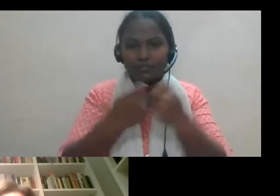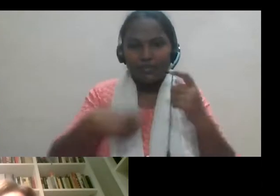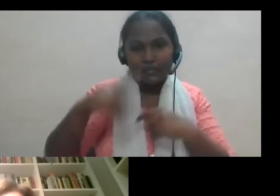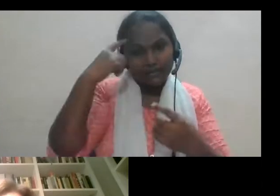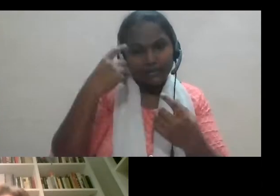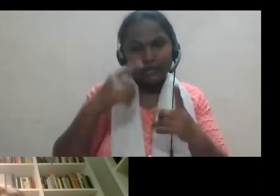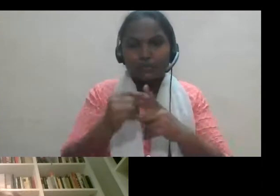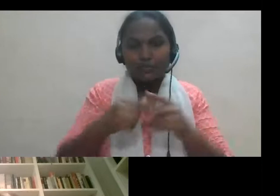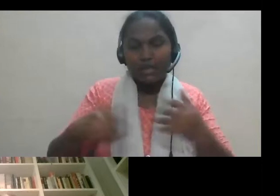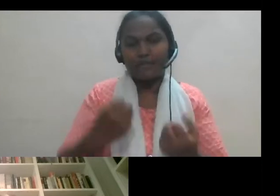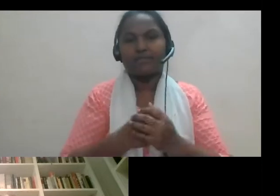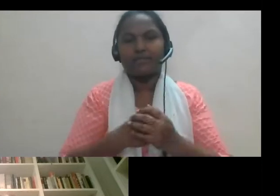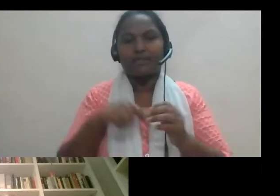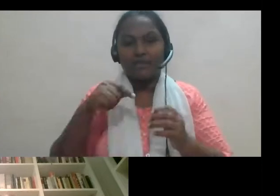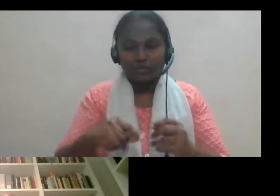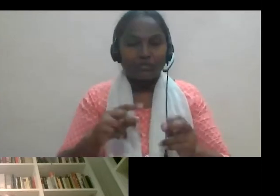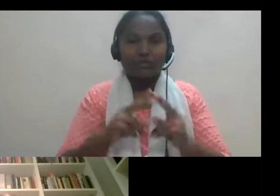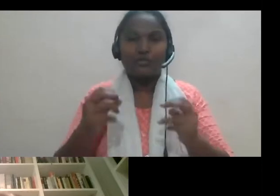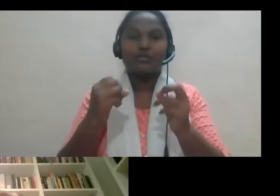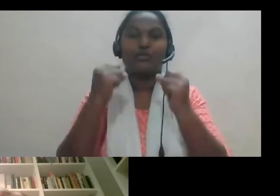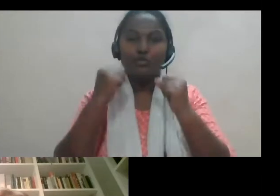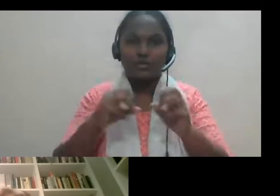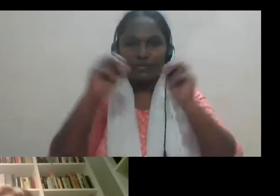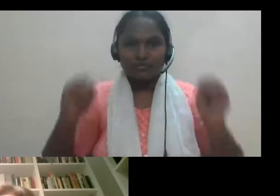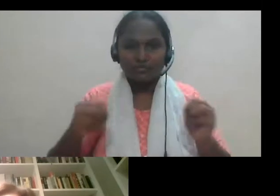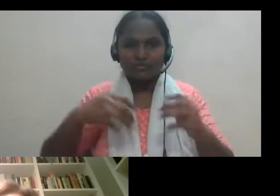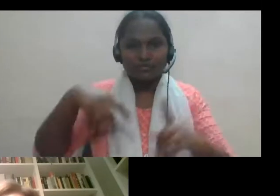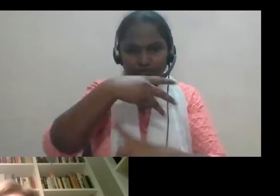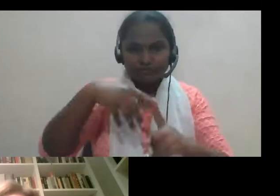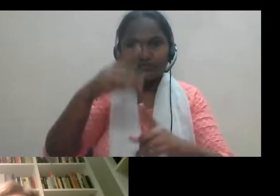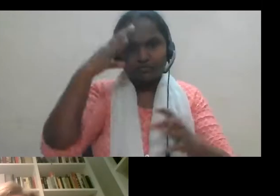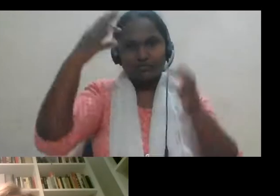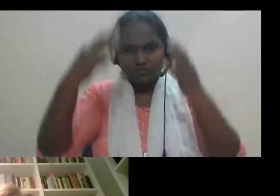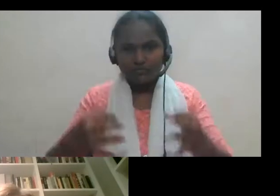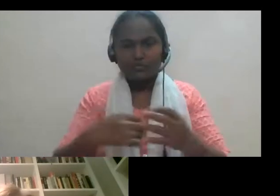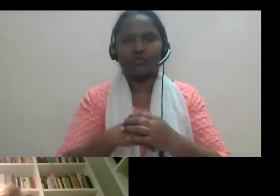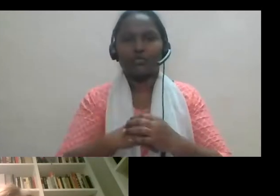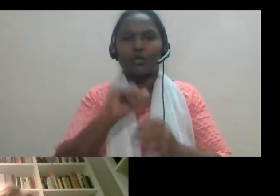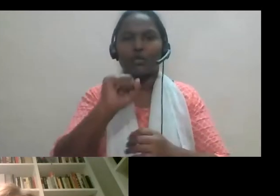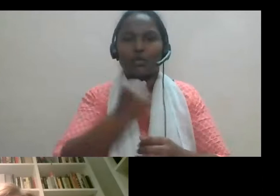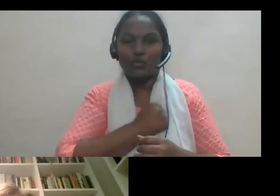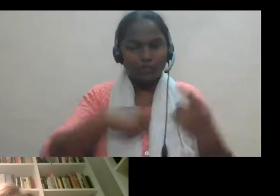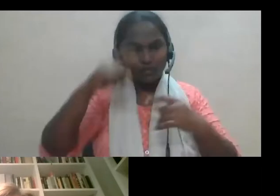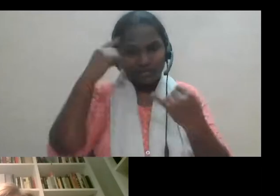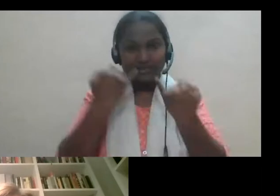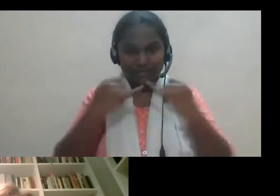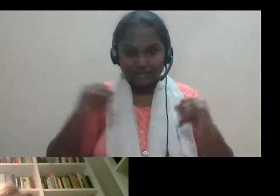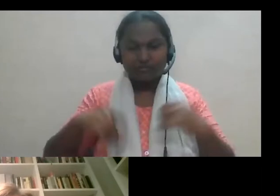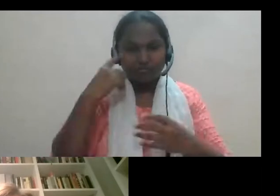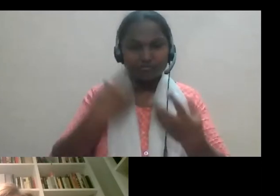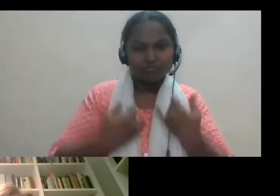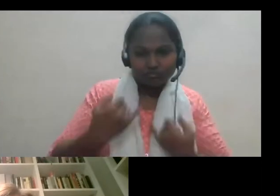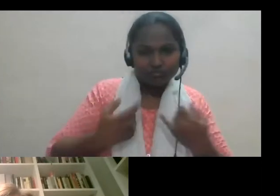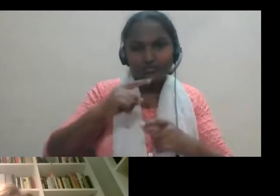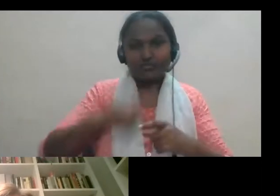Aires. With this strong museum background, she decided to strike out on her own as an independent curator, and